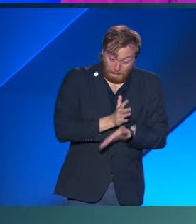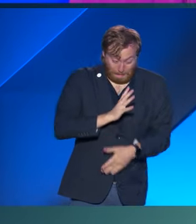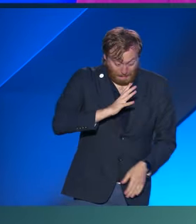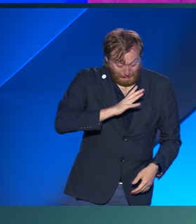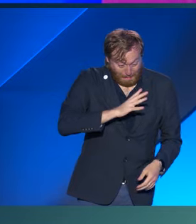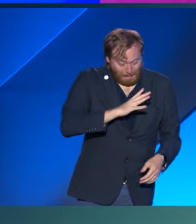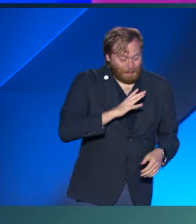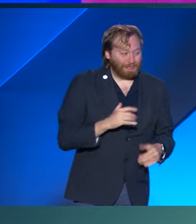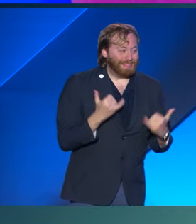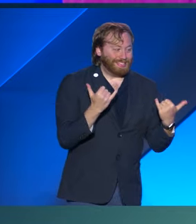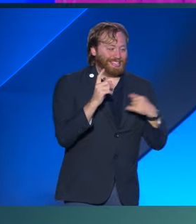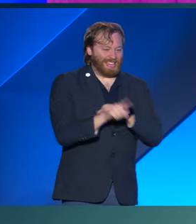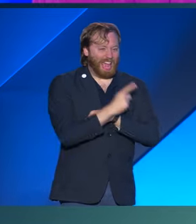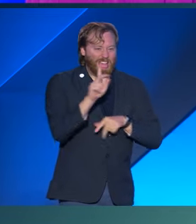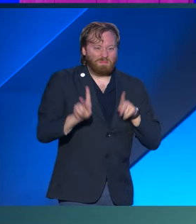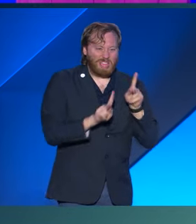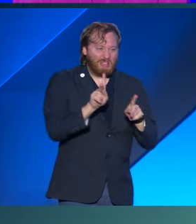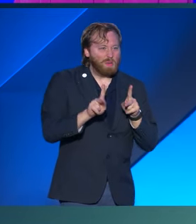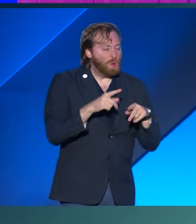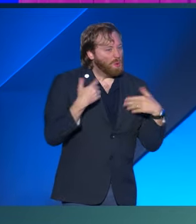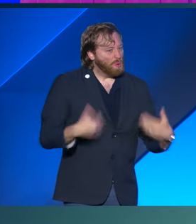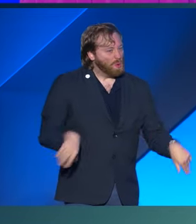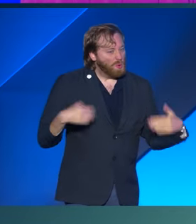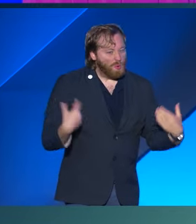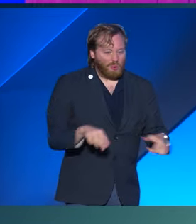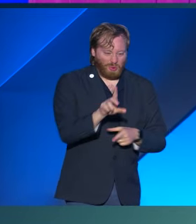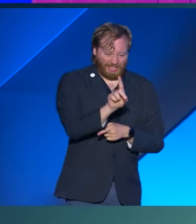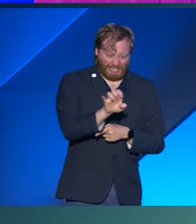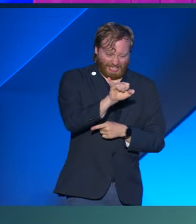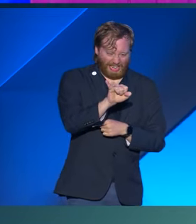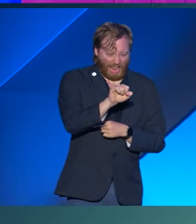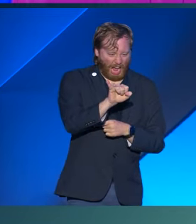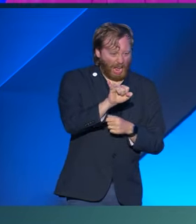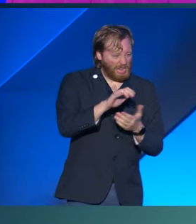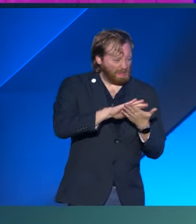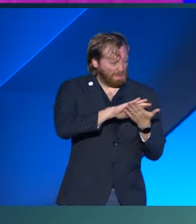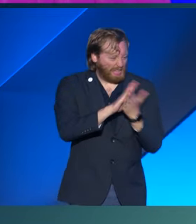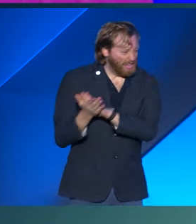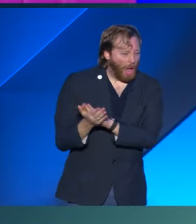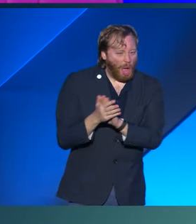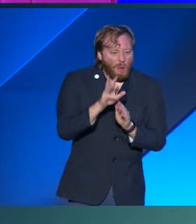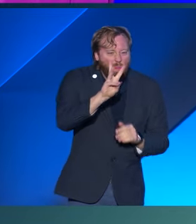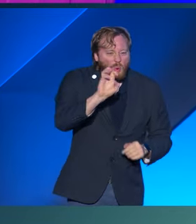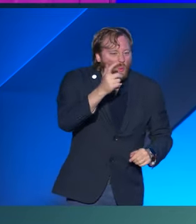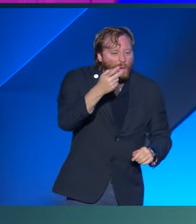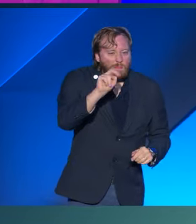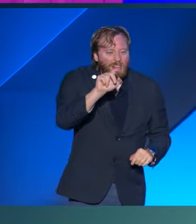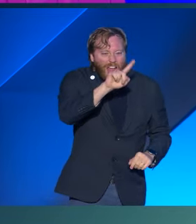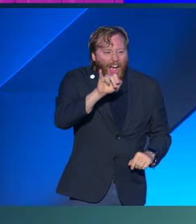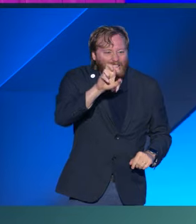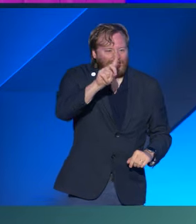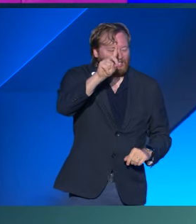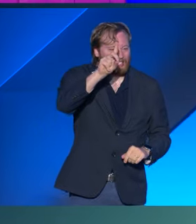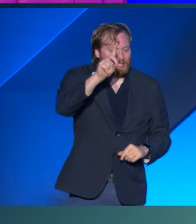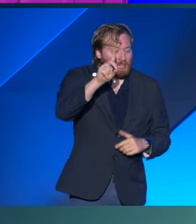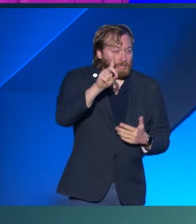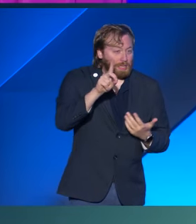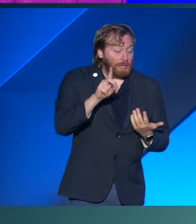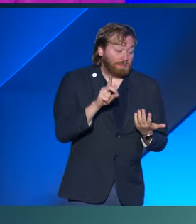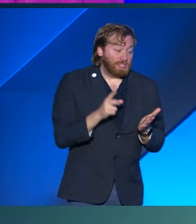Today, people have weaponized the term DEI, making it almost synonymous with being